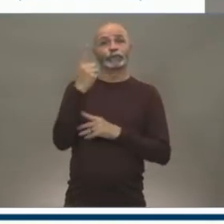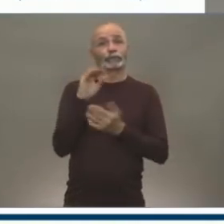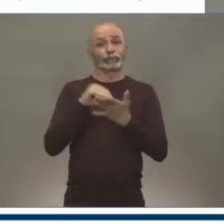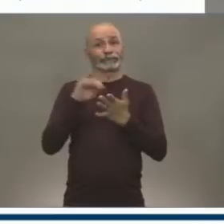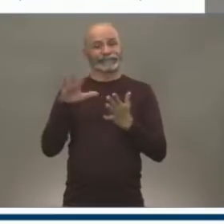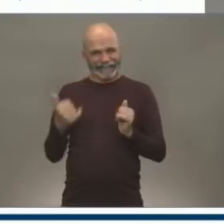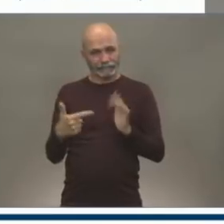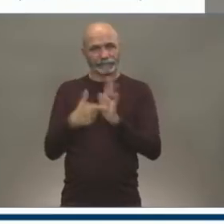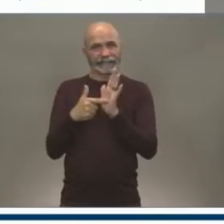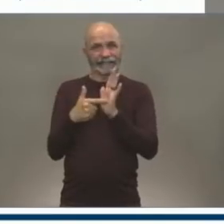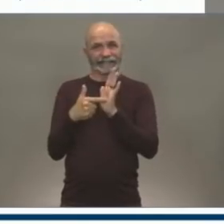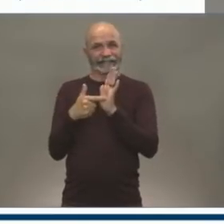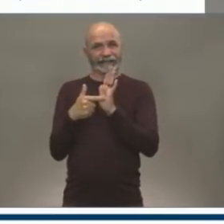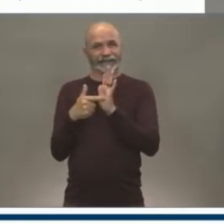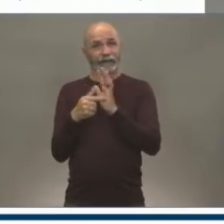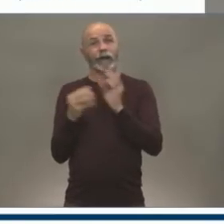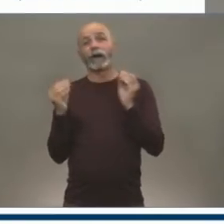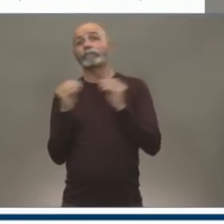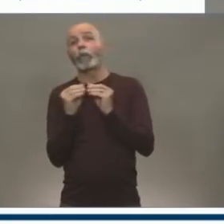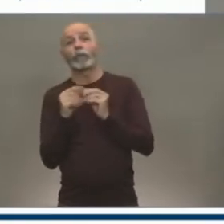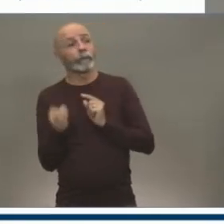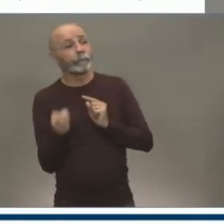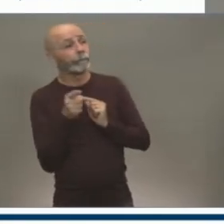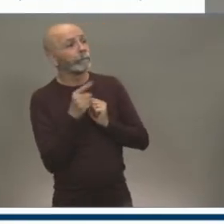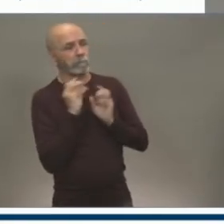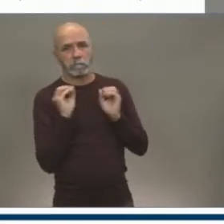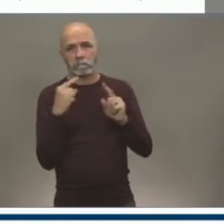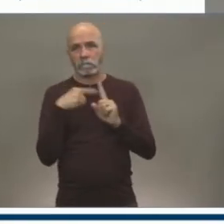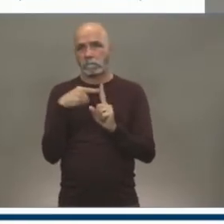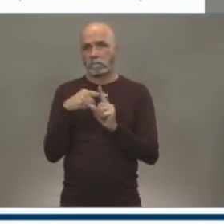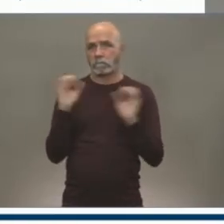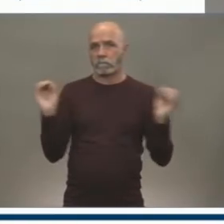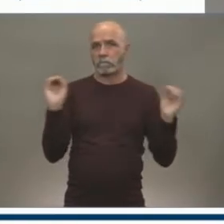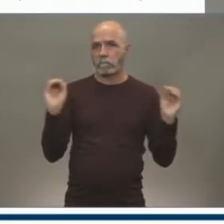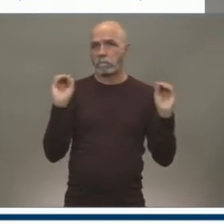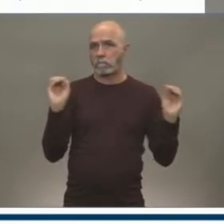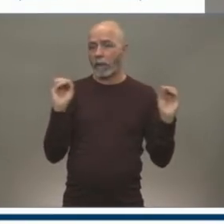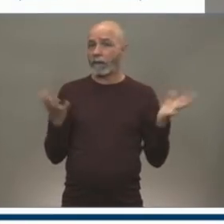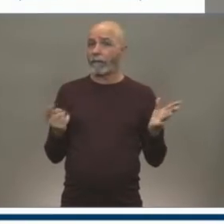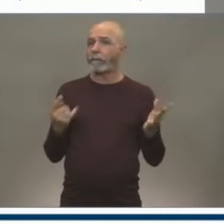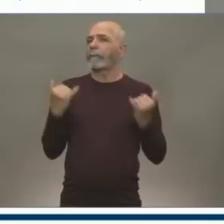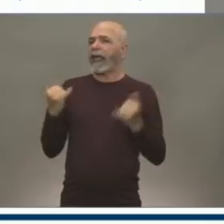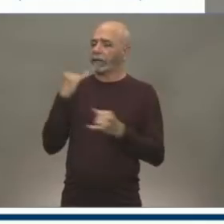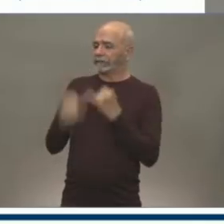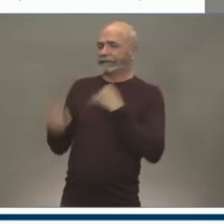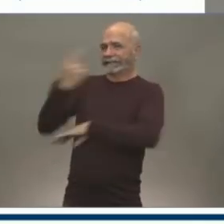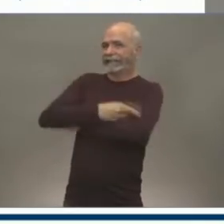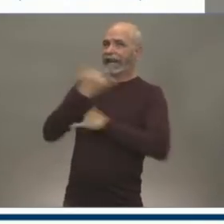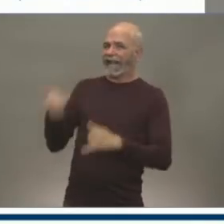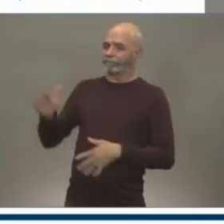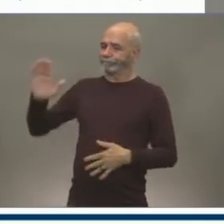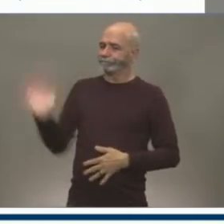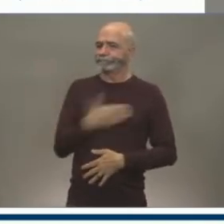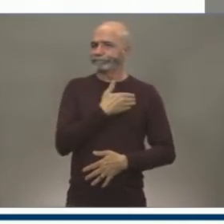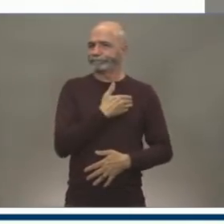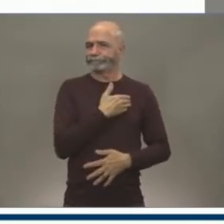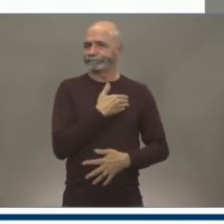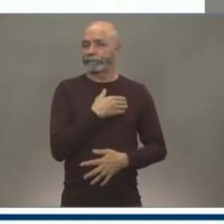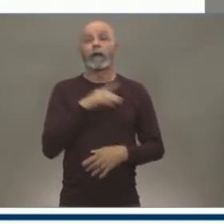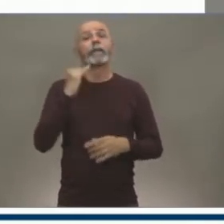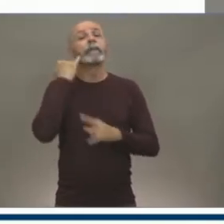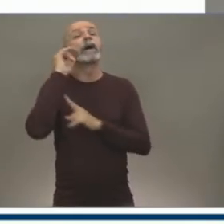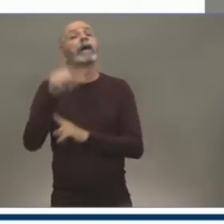have tested positive, and today is their last day. The close contacts from the second case, Monday is their last day, and none of